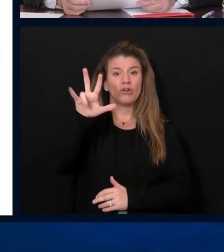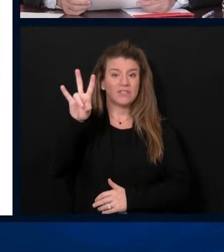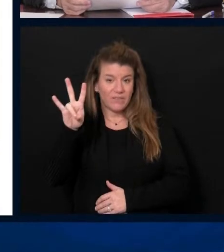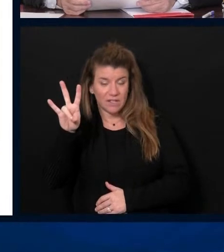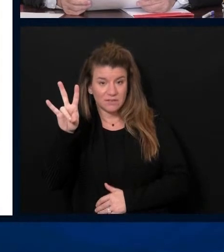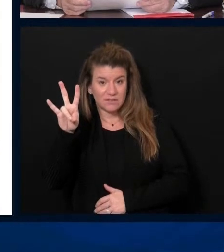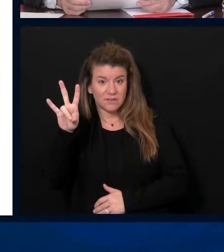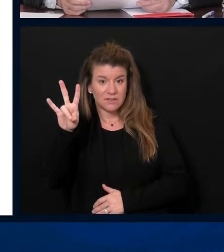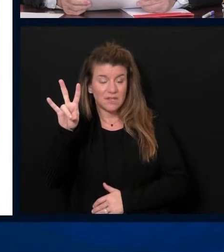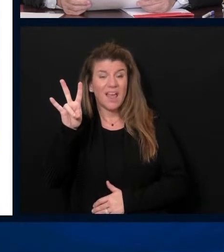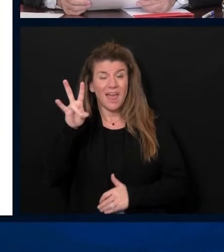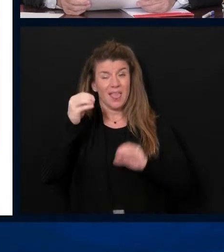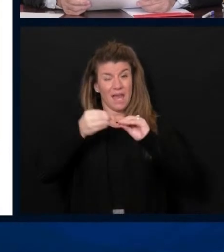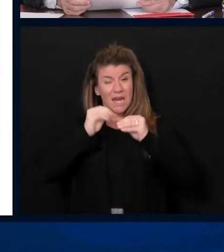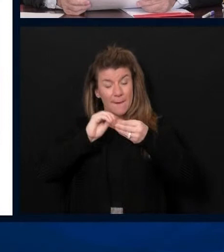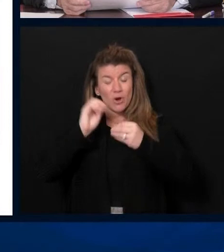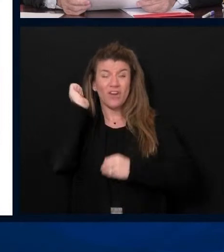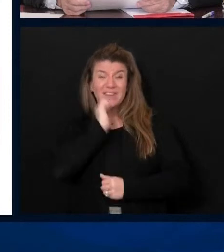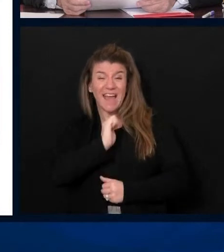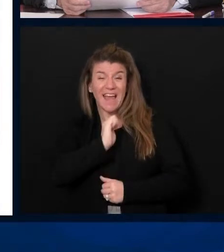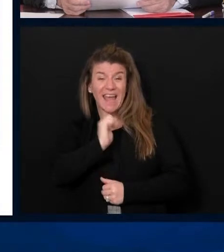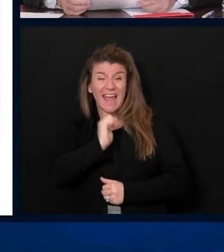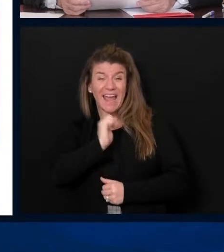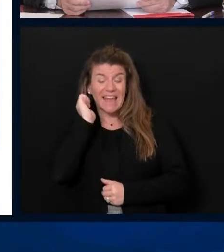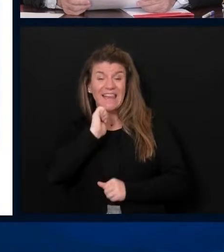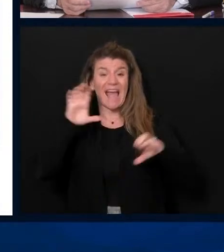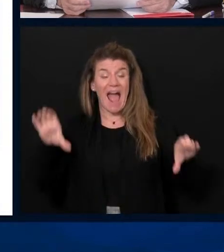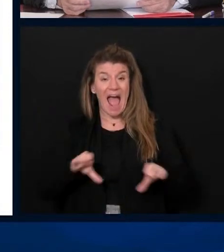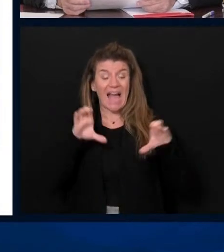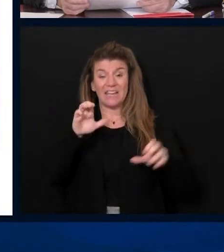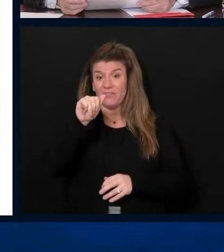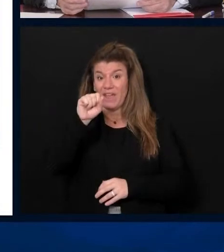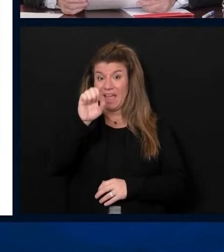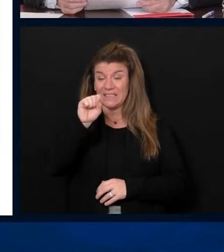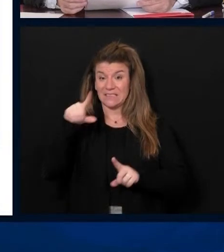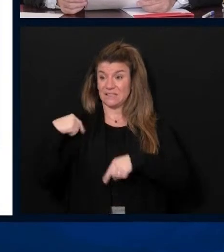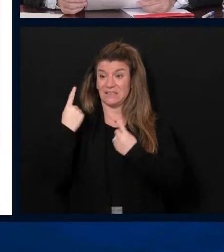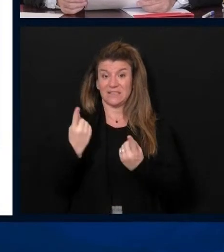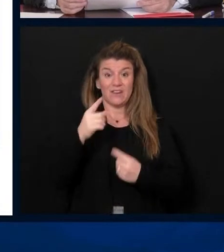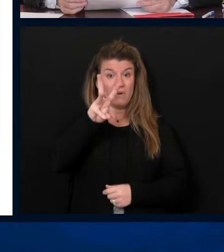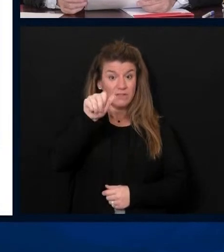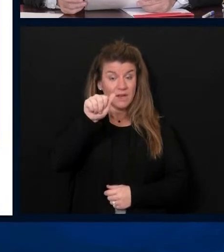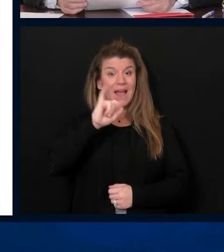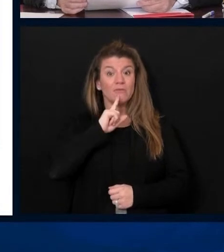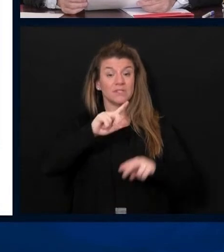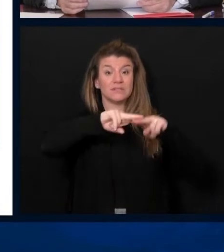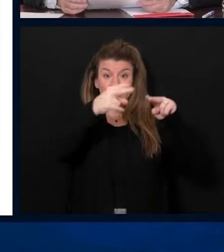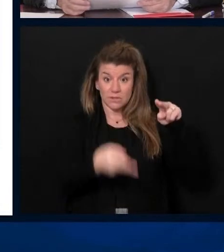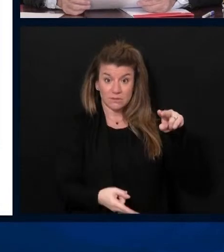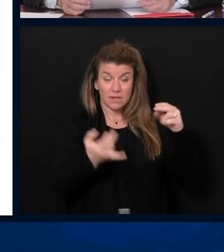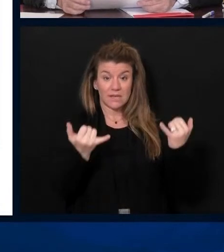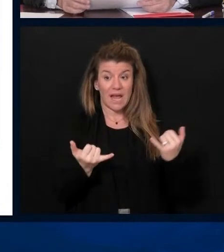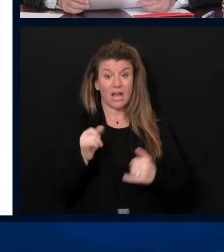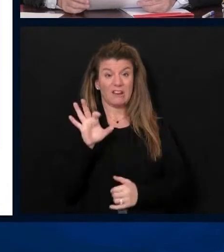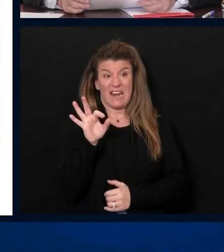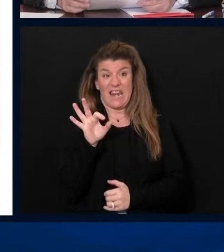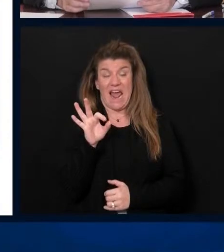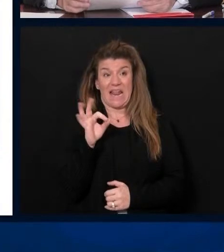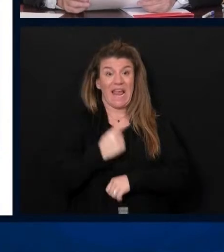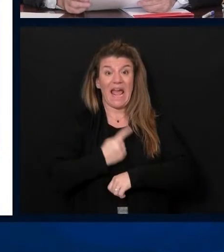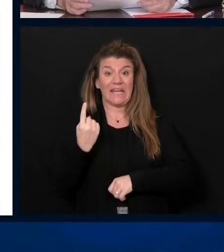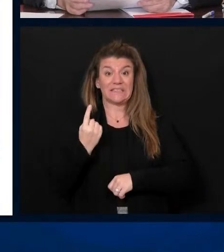25,737. The number of daily active cases in West Virginia has decreased 9 of the last 10